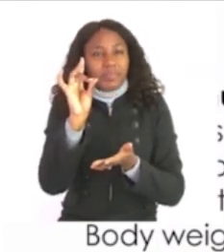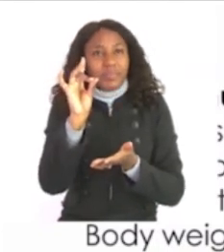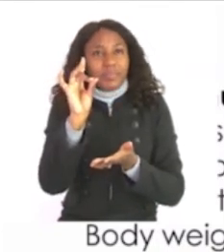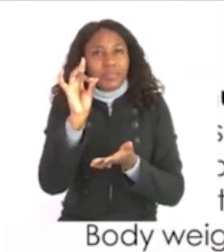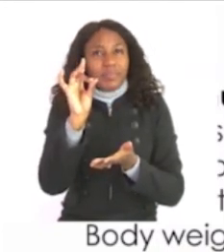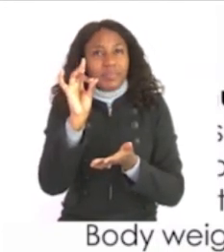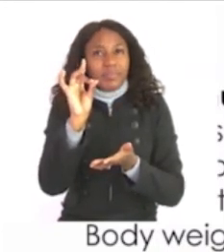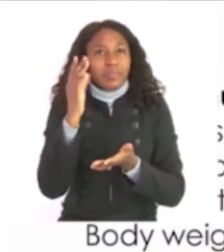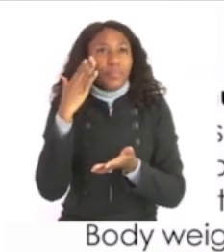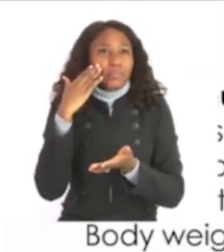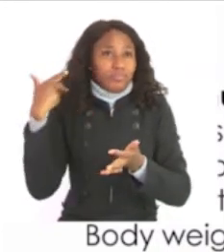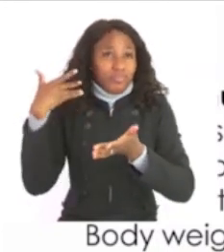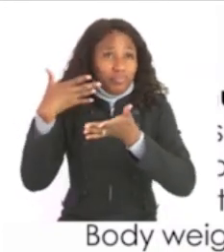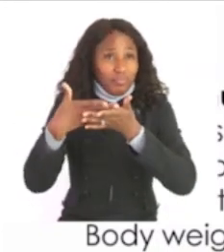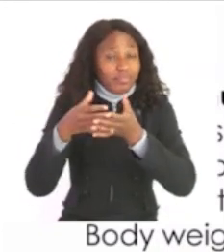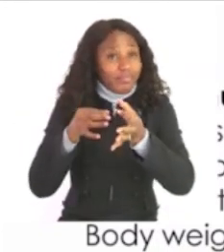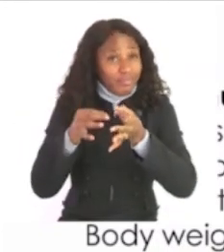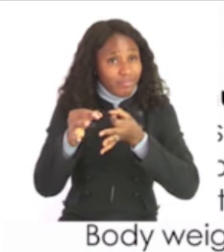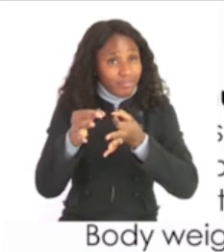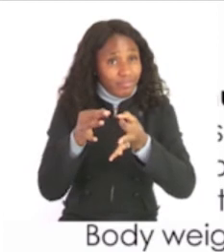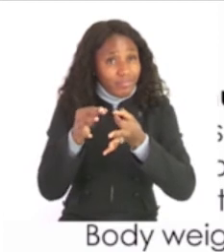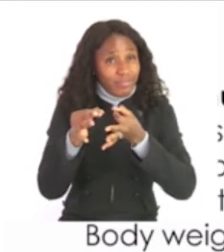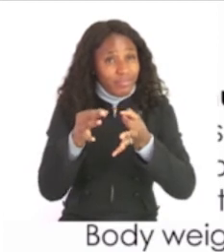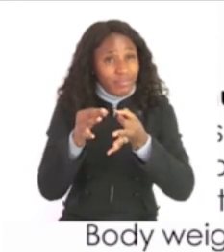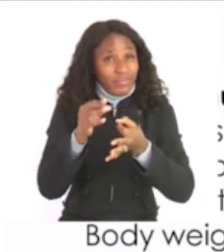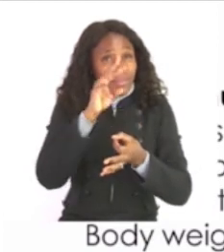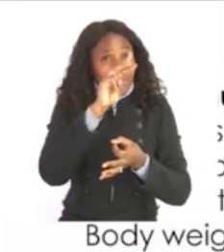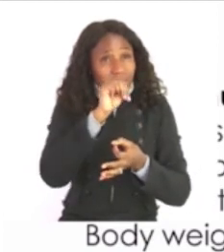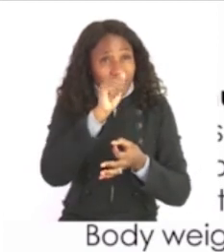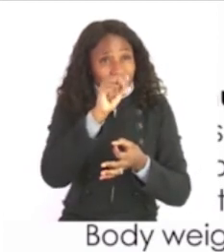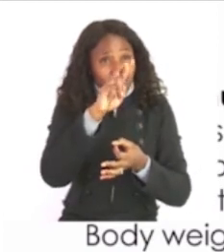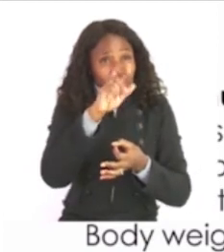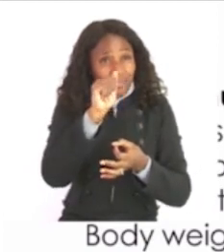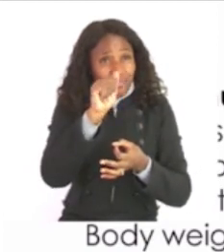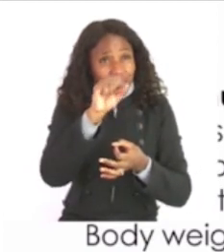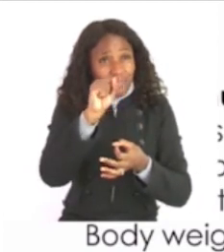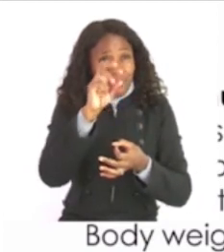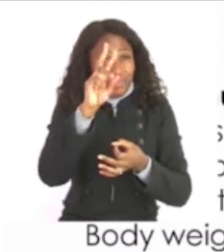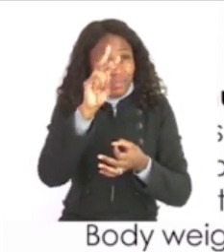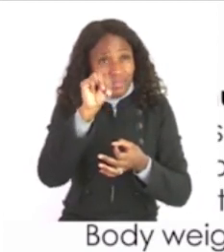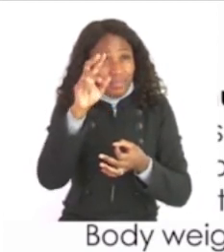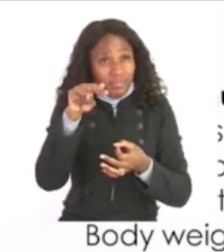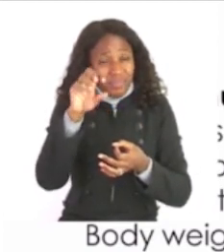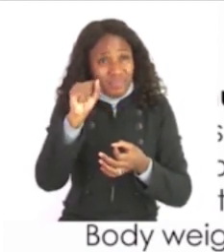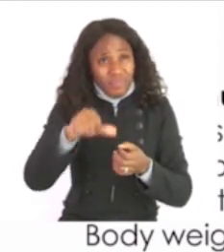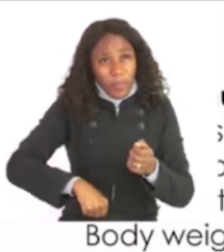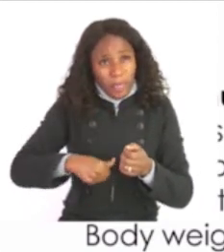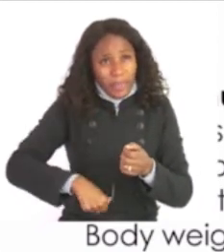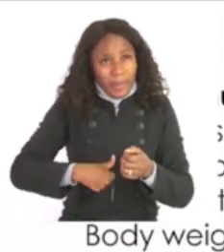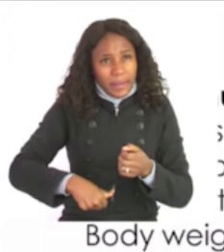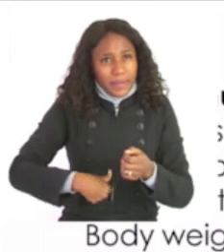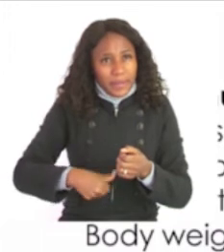As I mentioned earlier from the previous page, that marasmus is one of the malnutrition diseases. So let's look